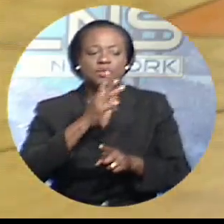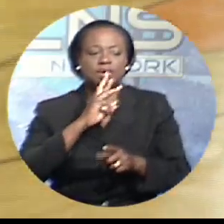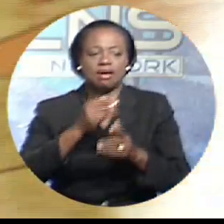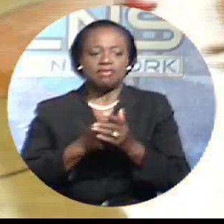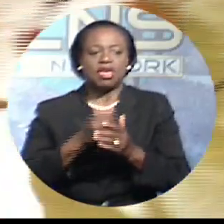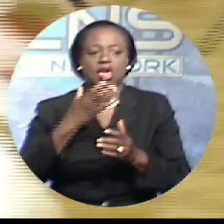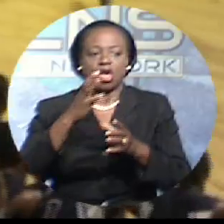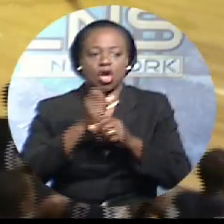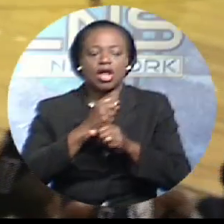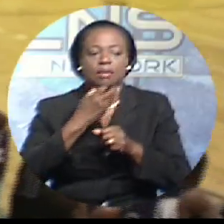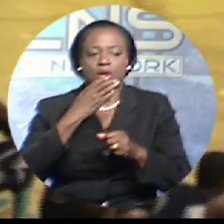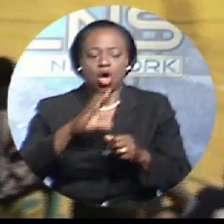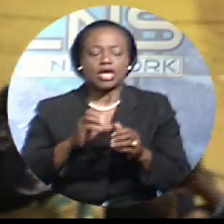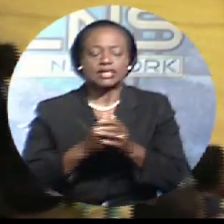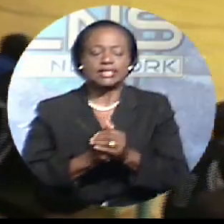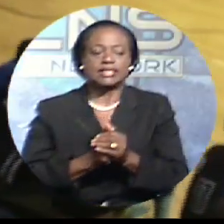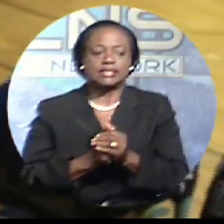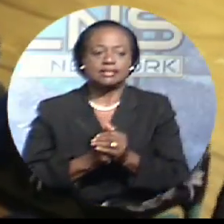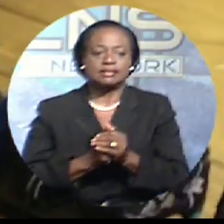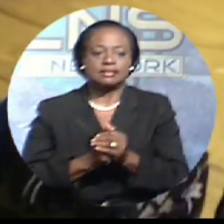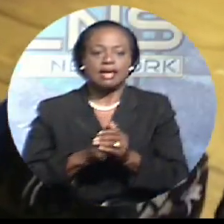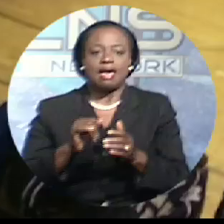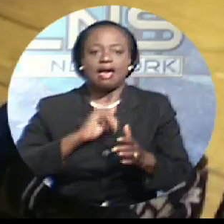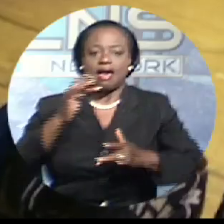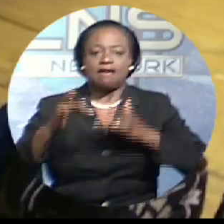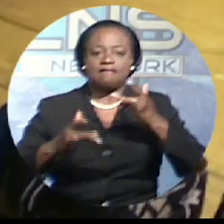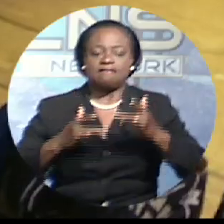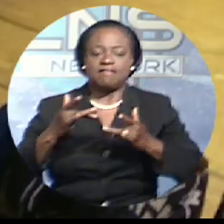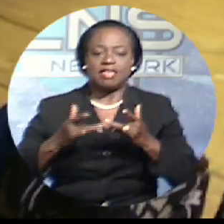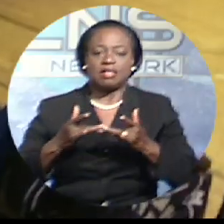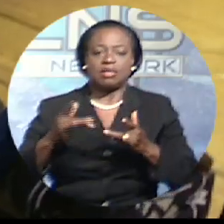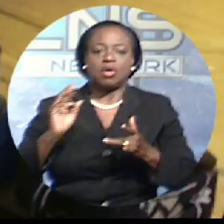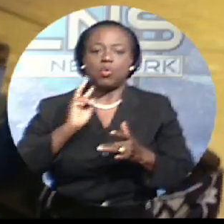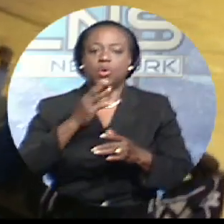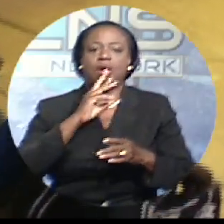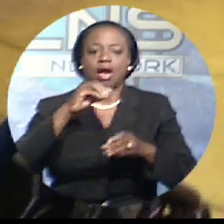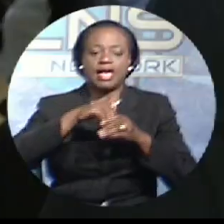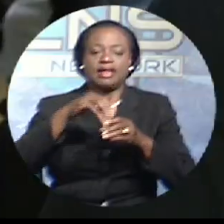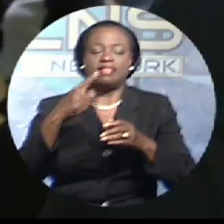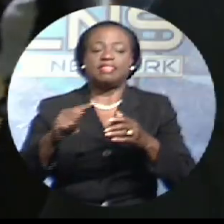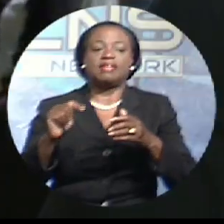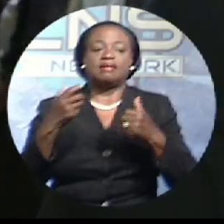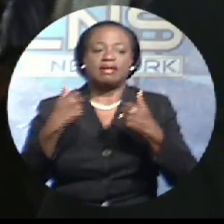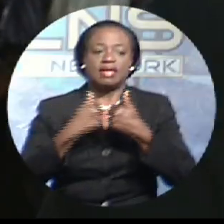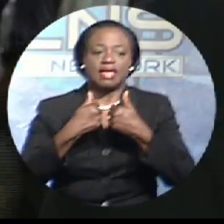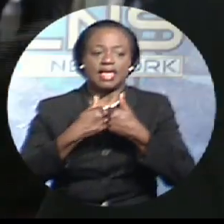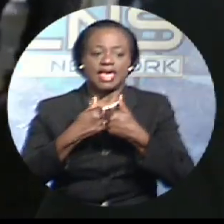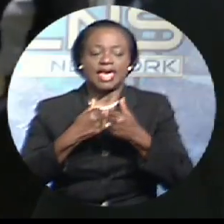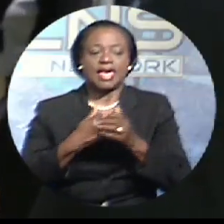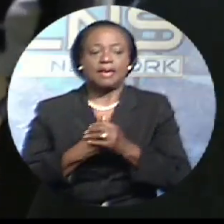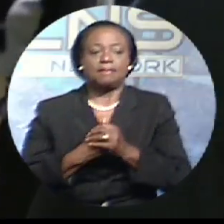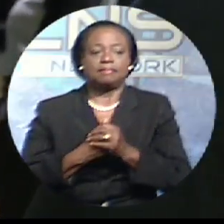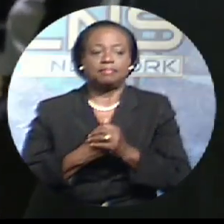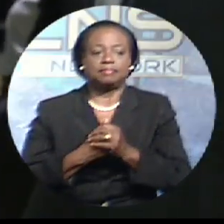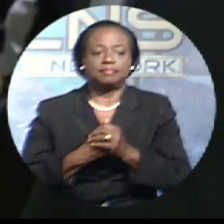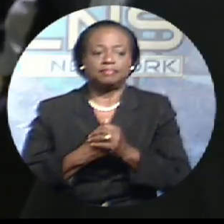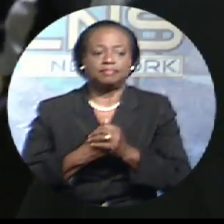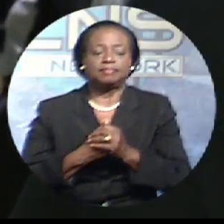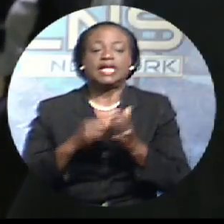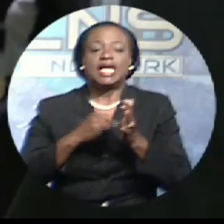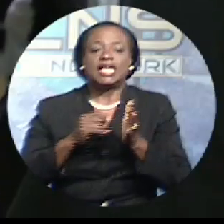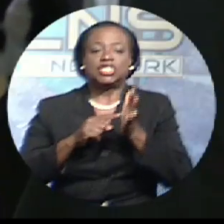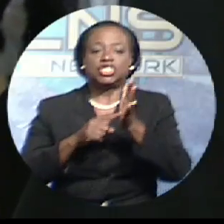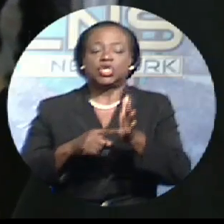point guard went down with a sprained ankle, but I still felt we were very, very much in the game. To only lose by 10 with that amount of turnovers, it shows